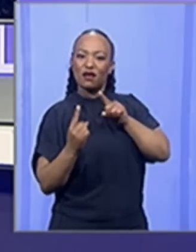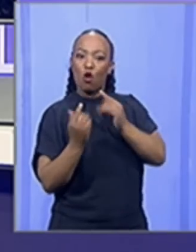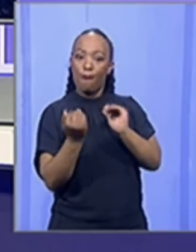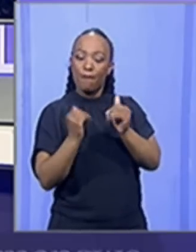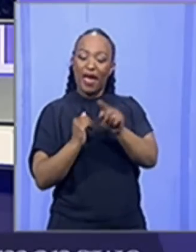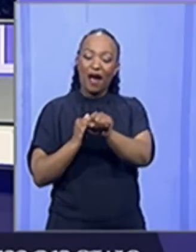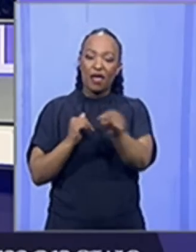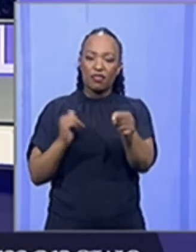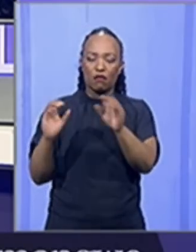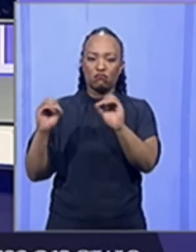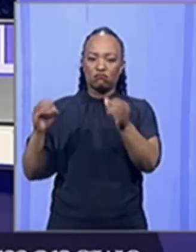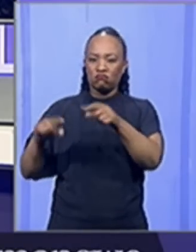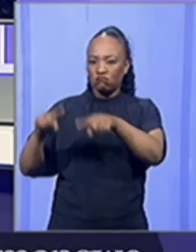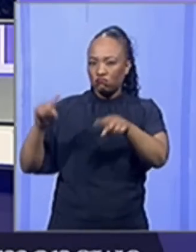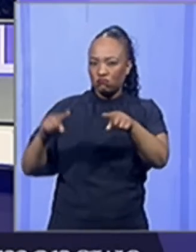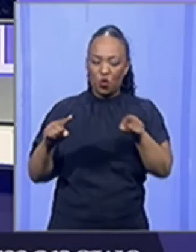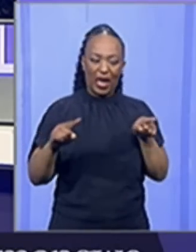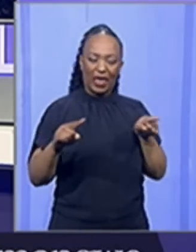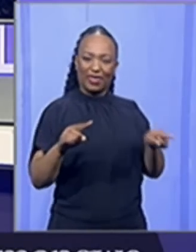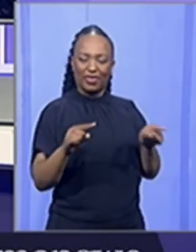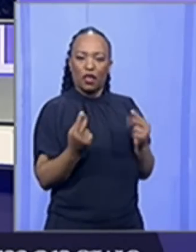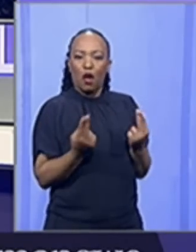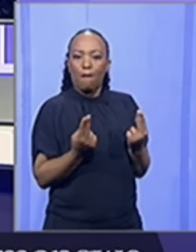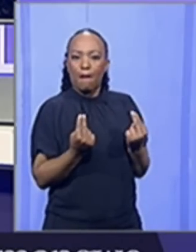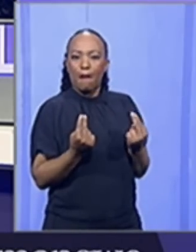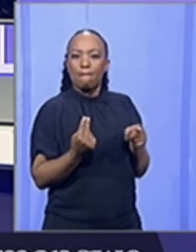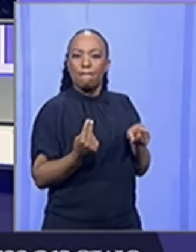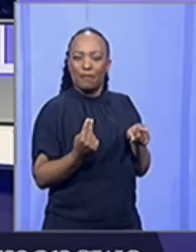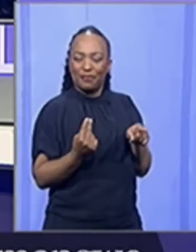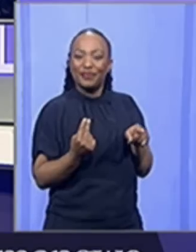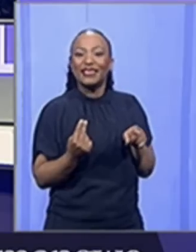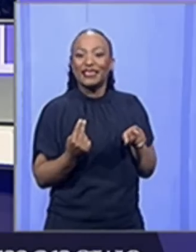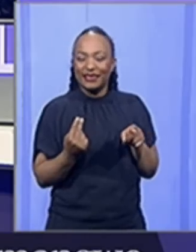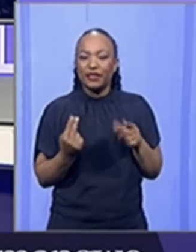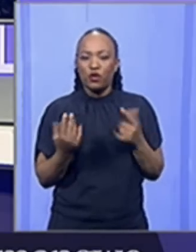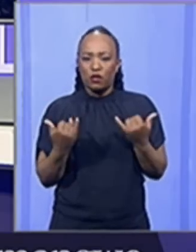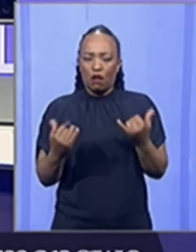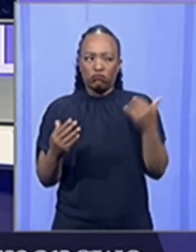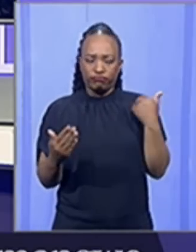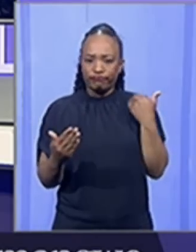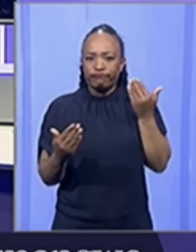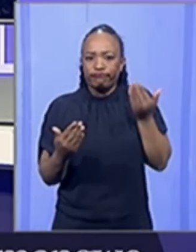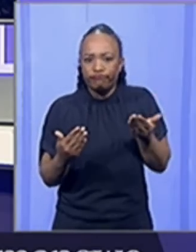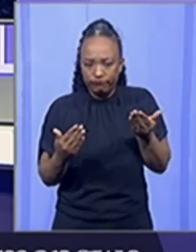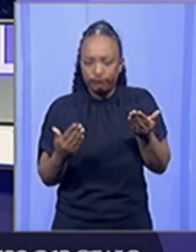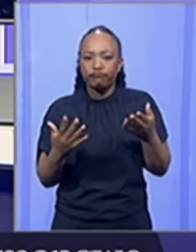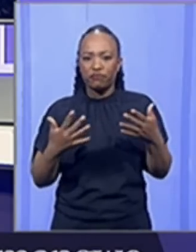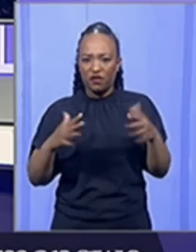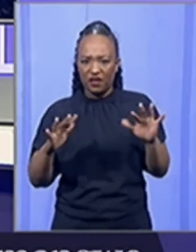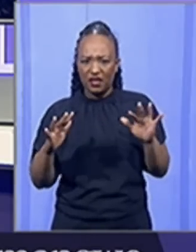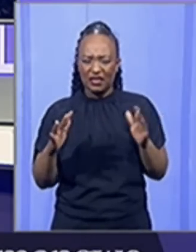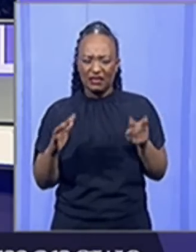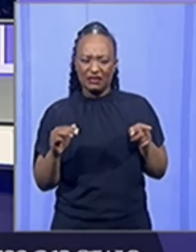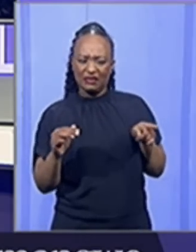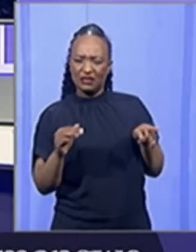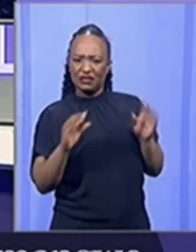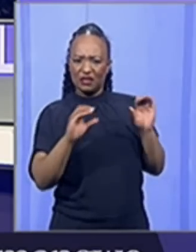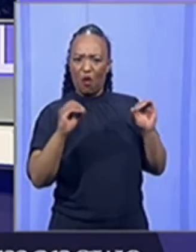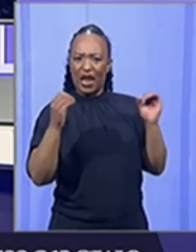a tlhophilweng go ya ka tsela ya demokrasi. Se ke jaaka go belaelwa fa go na le ketsaetsego ya tsamaiso mo